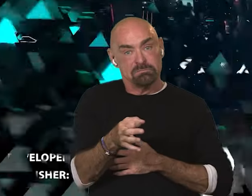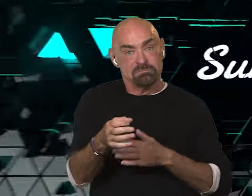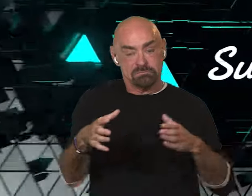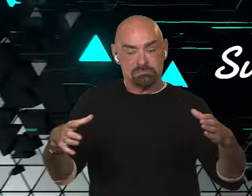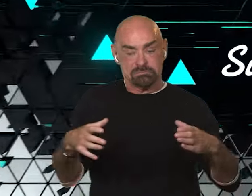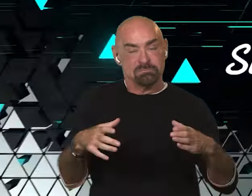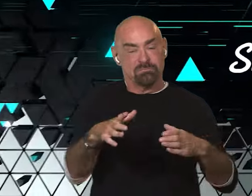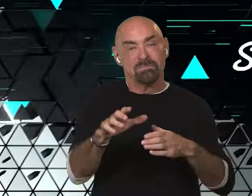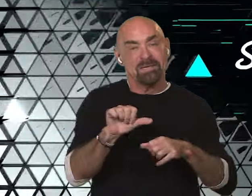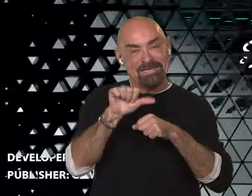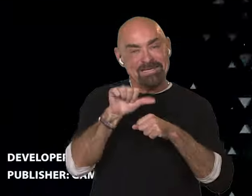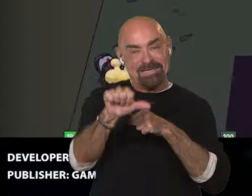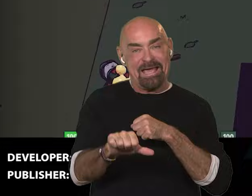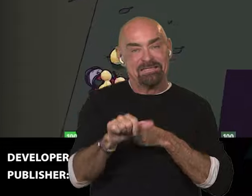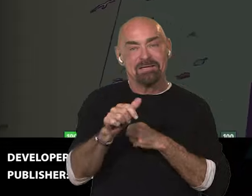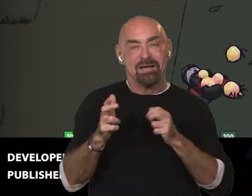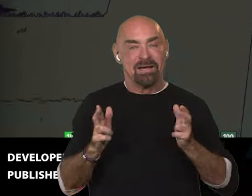dreams.